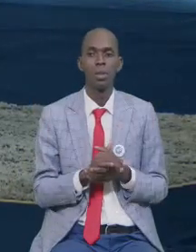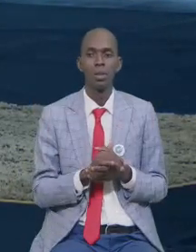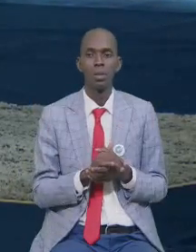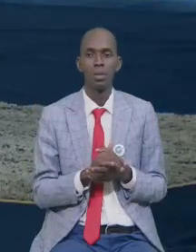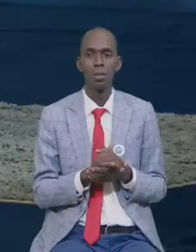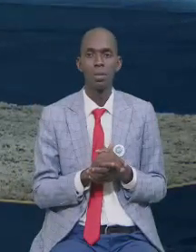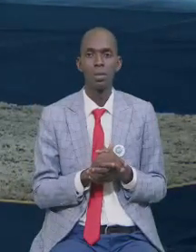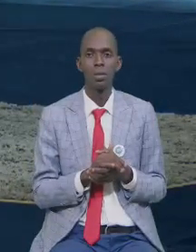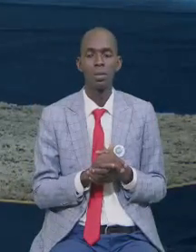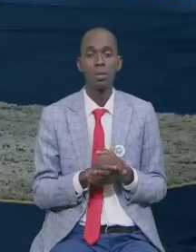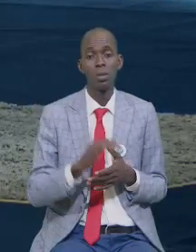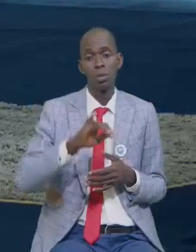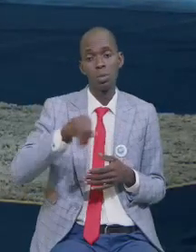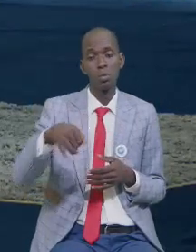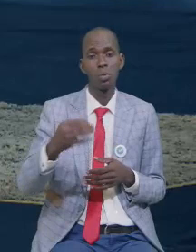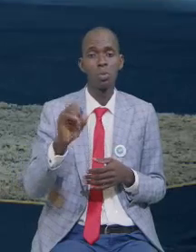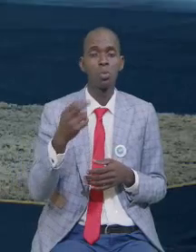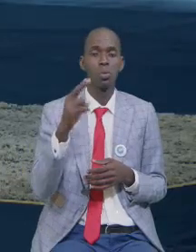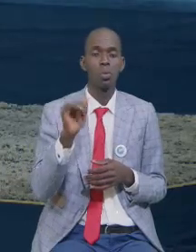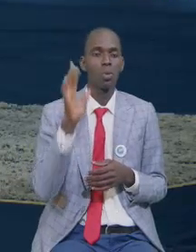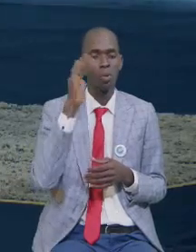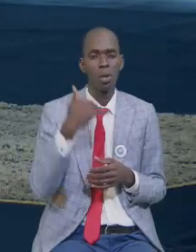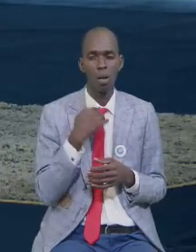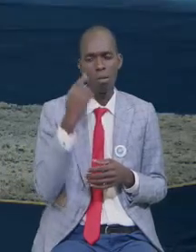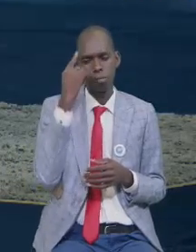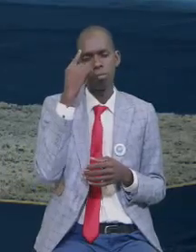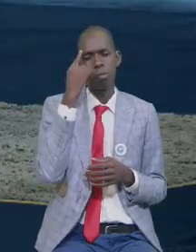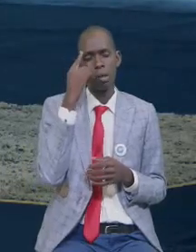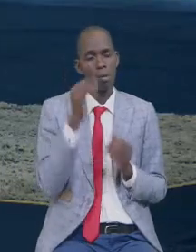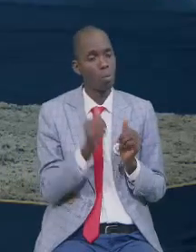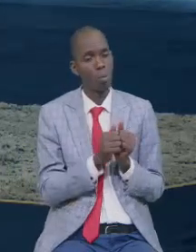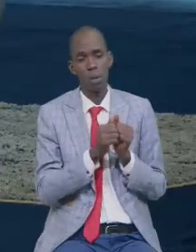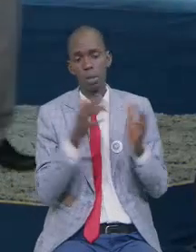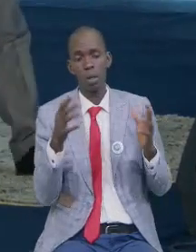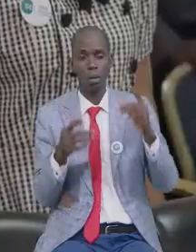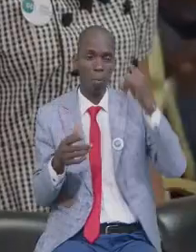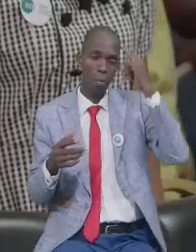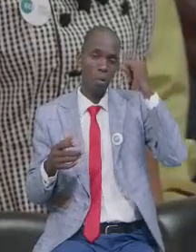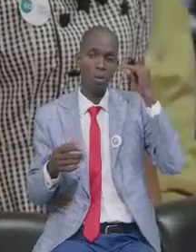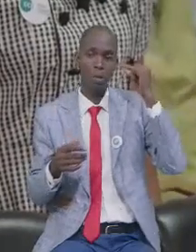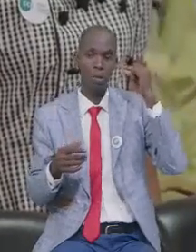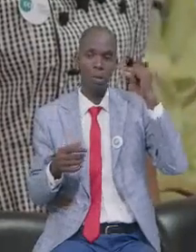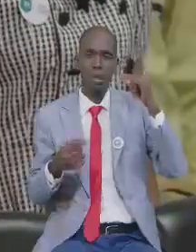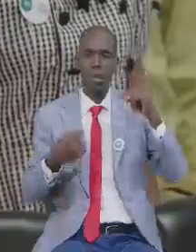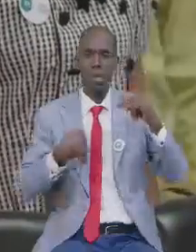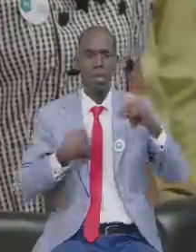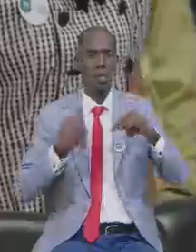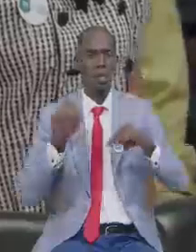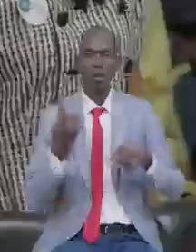He would have thought, without Moses, I cannot.